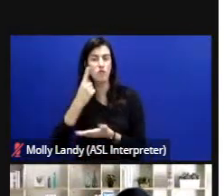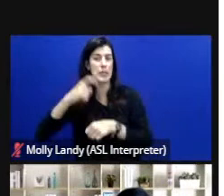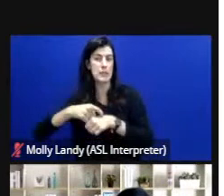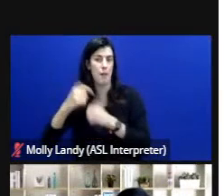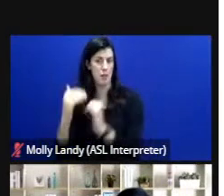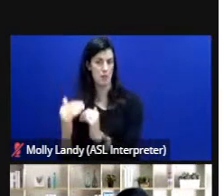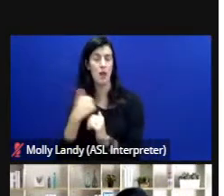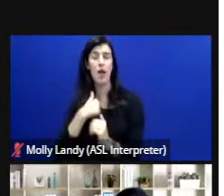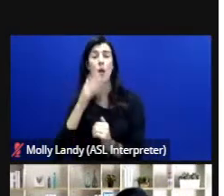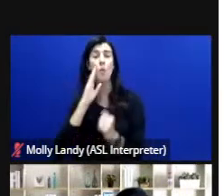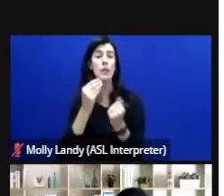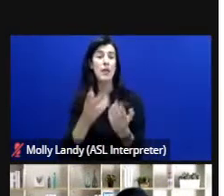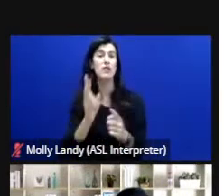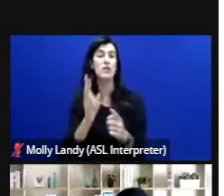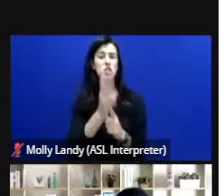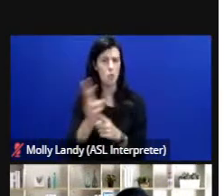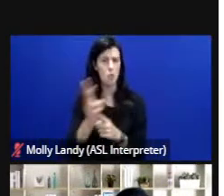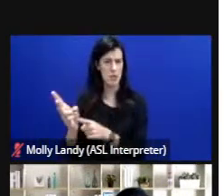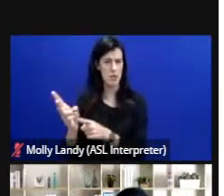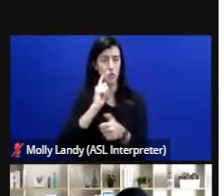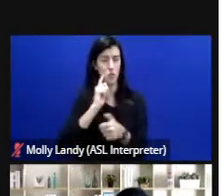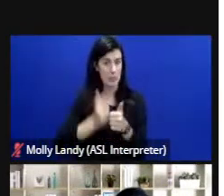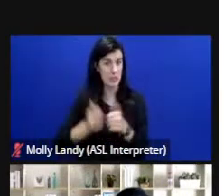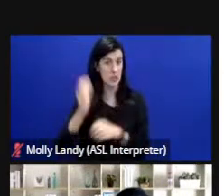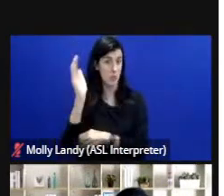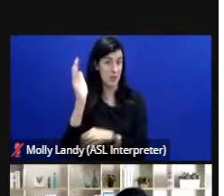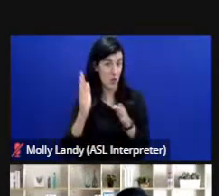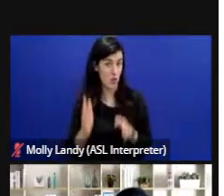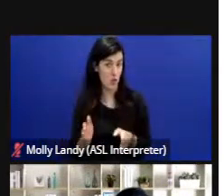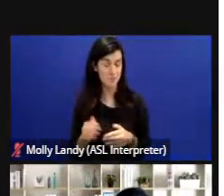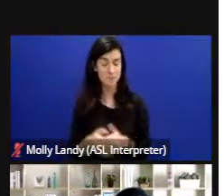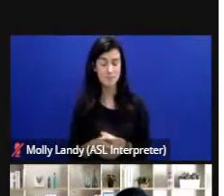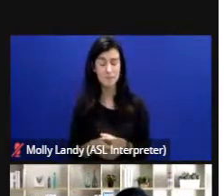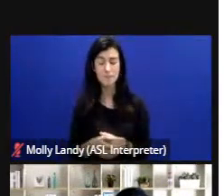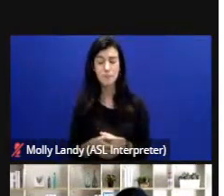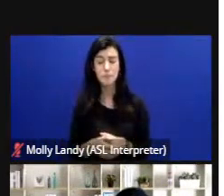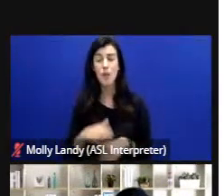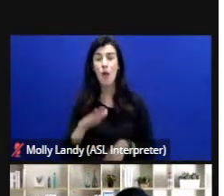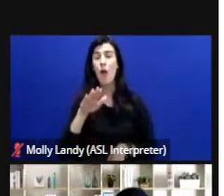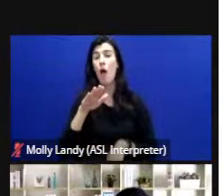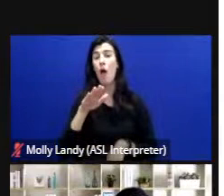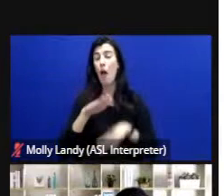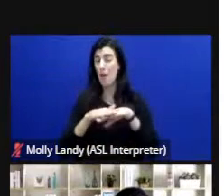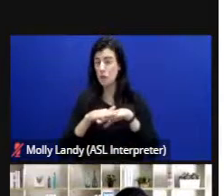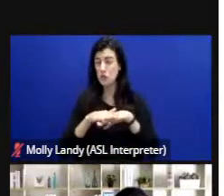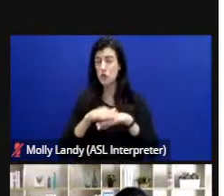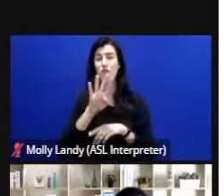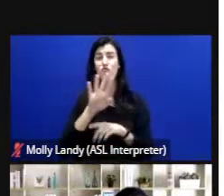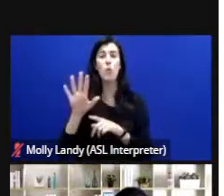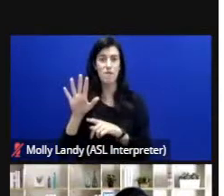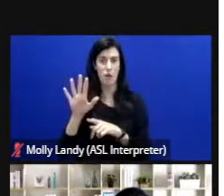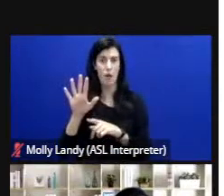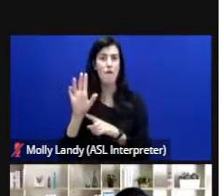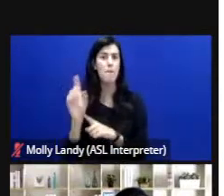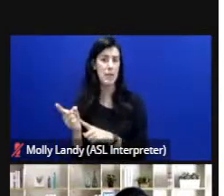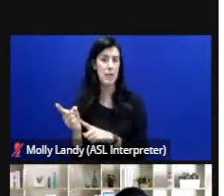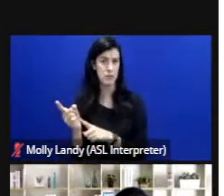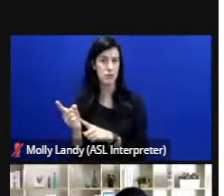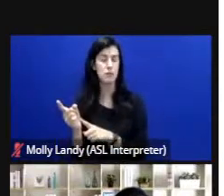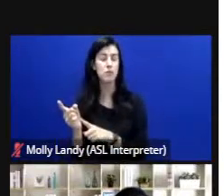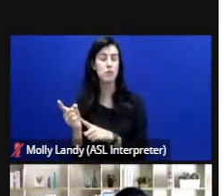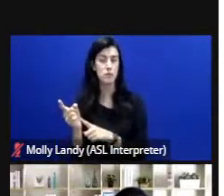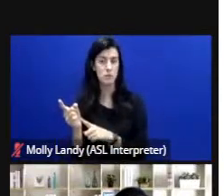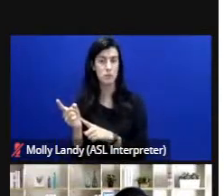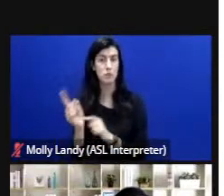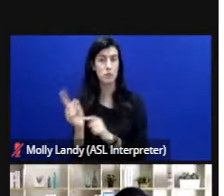2 minutes for each speaker, and let us spend up to 45 minutes. And for those speakers